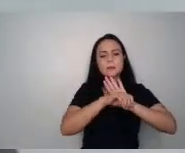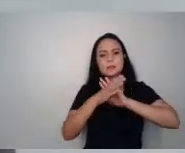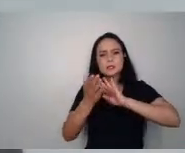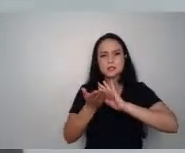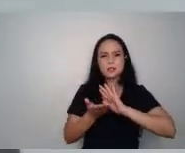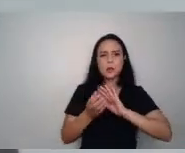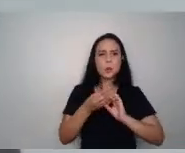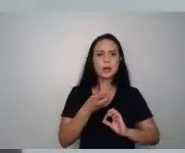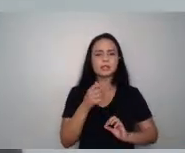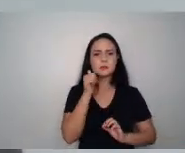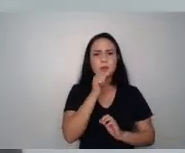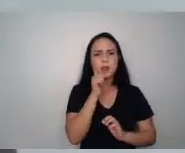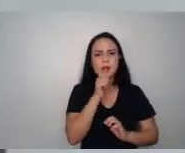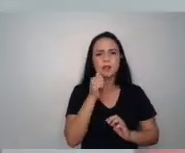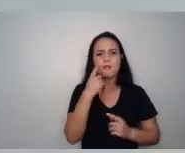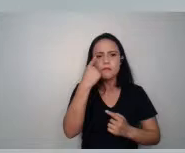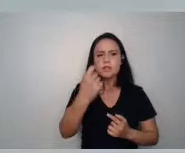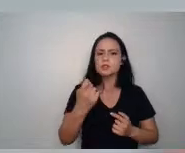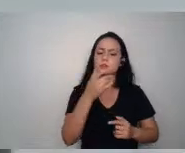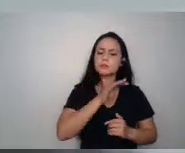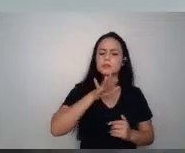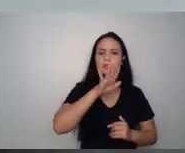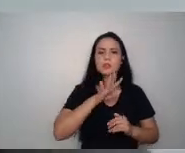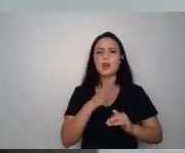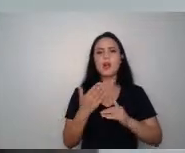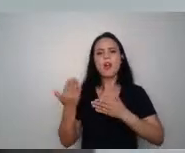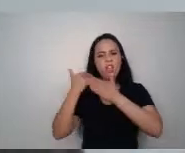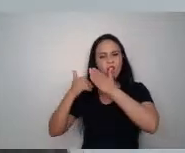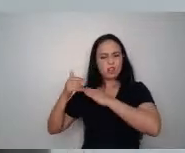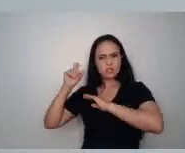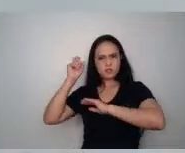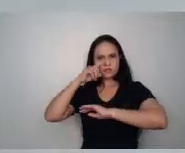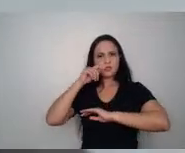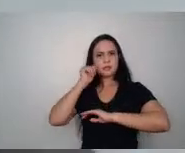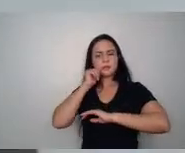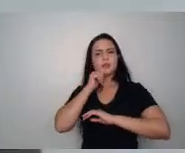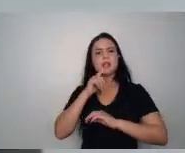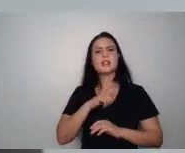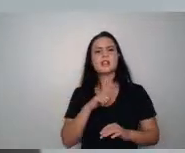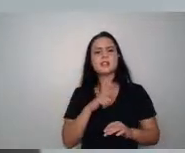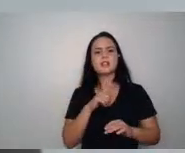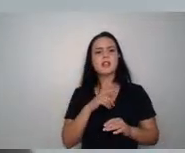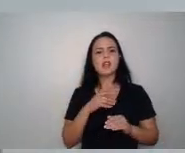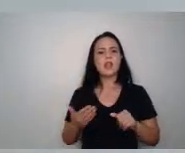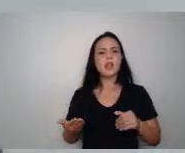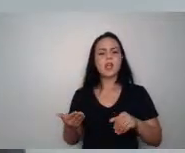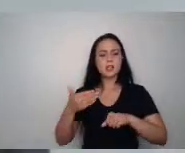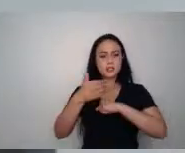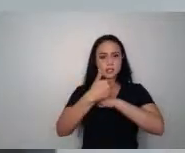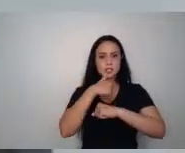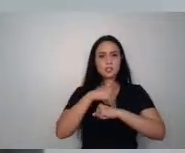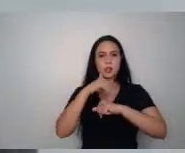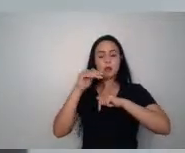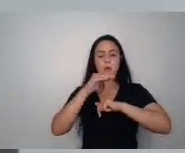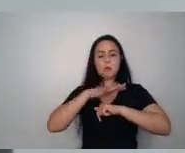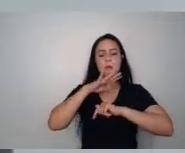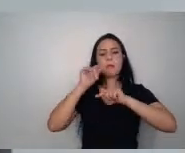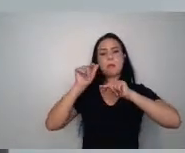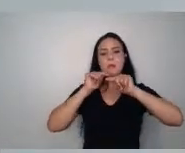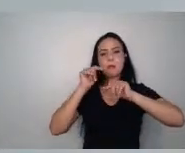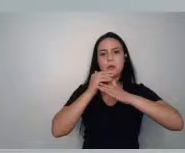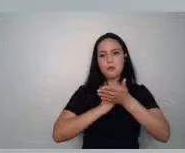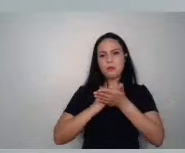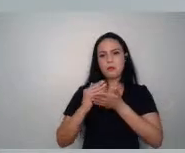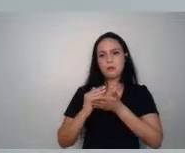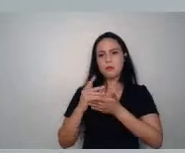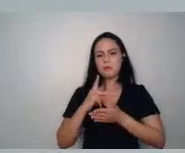after a long time, there was a law or an article saying that there was a crime. So it was already hard for women to be part